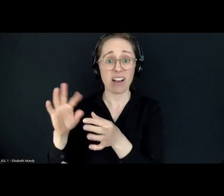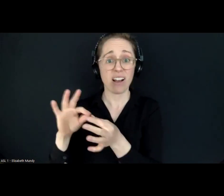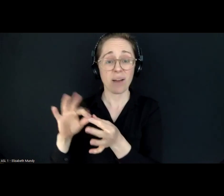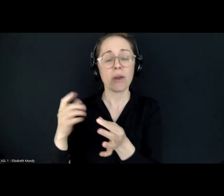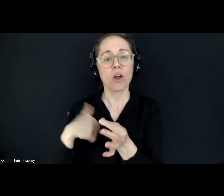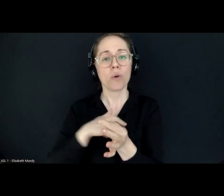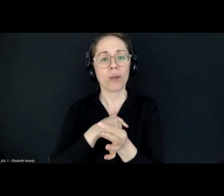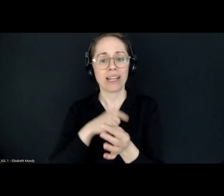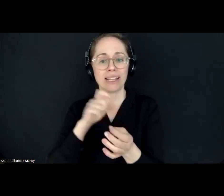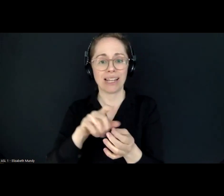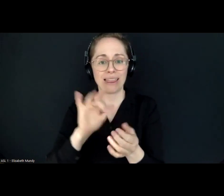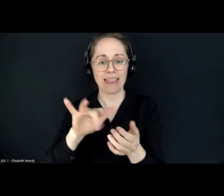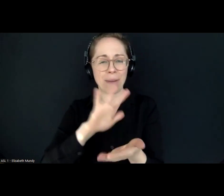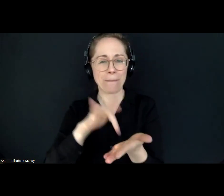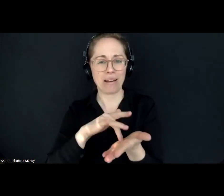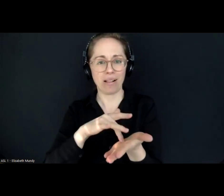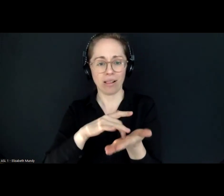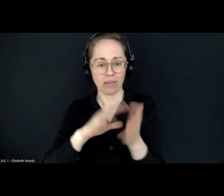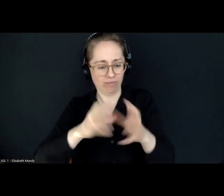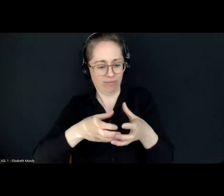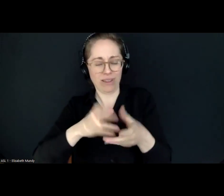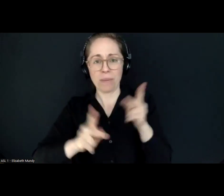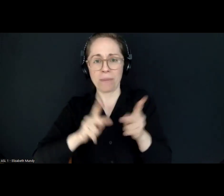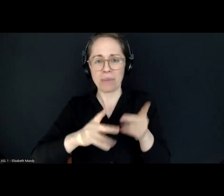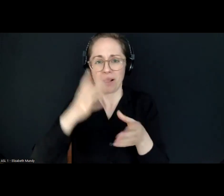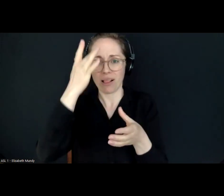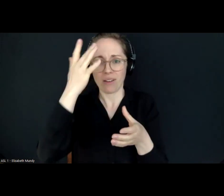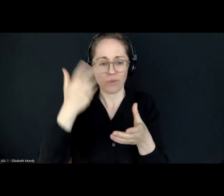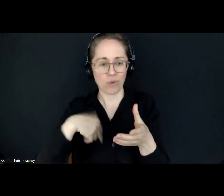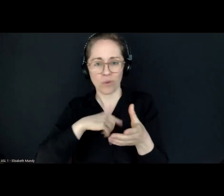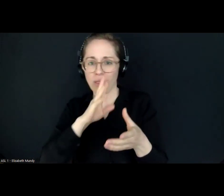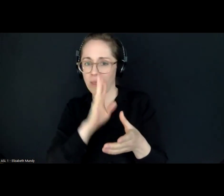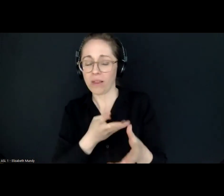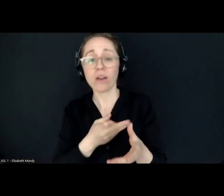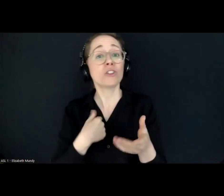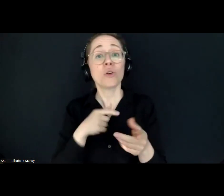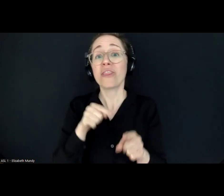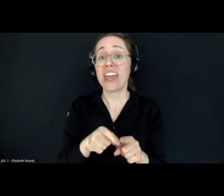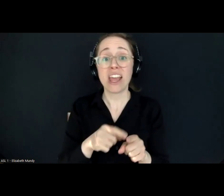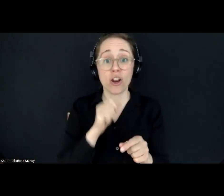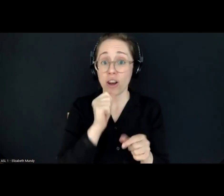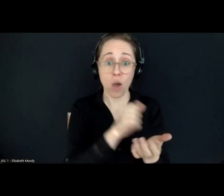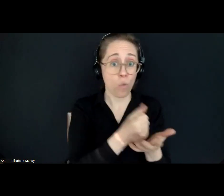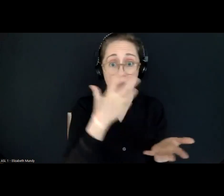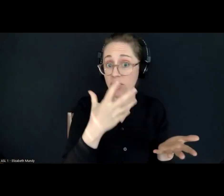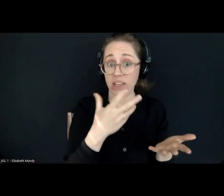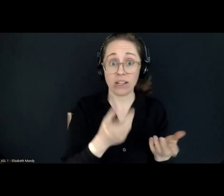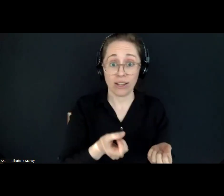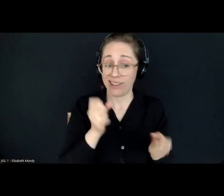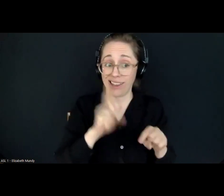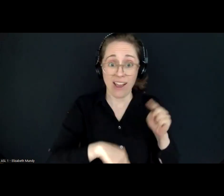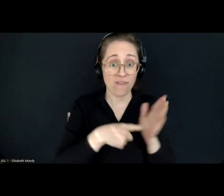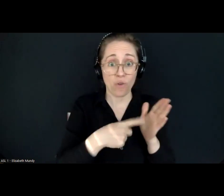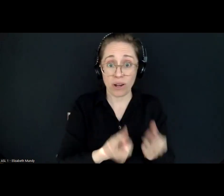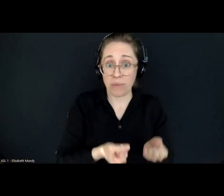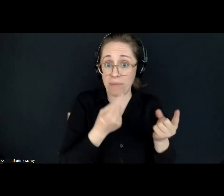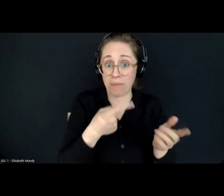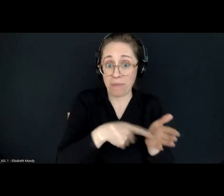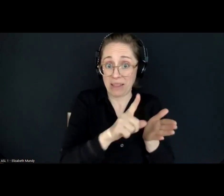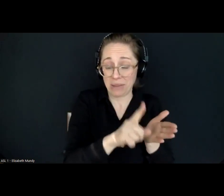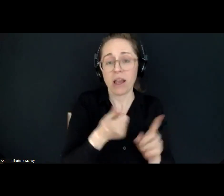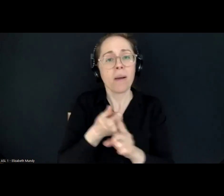the near duals. It's that pocket of individuals who are not wealthy to be able to pay out of their pockets, but then also don't qualify